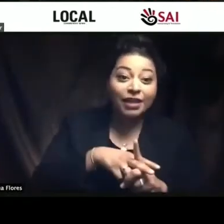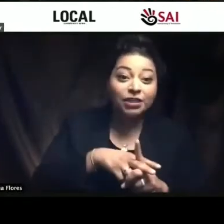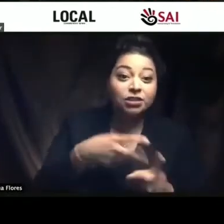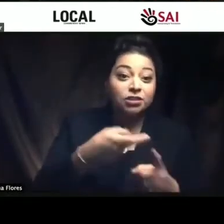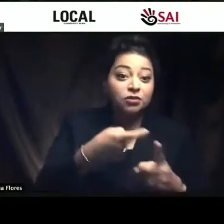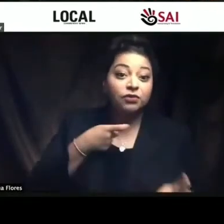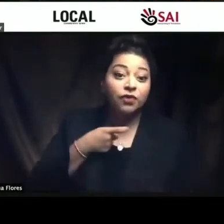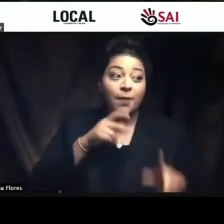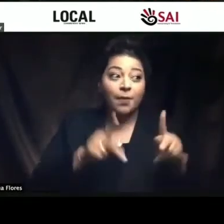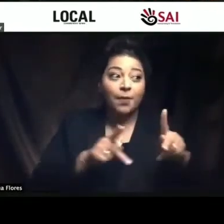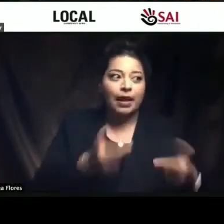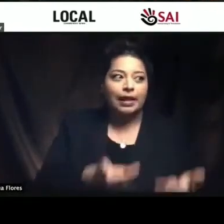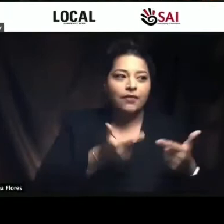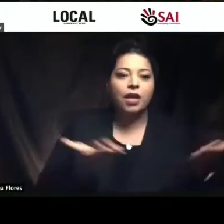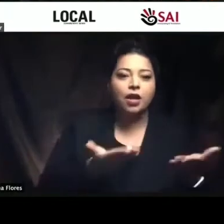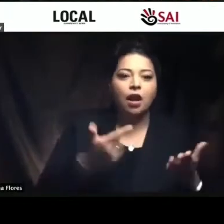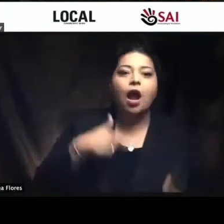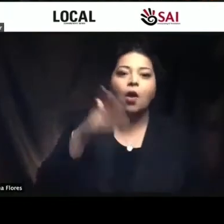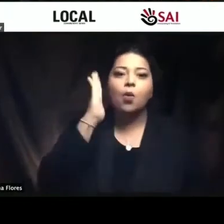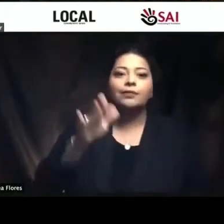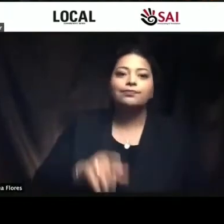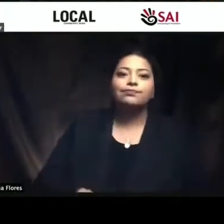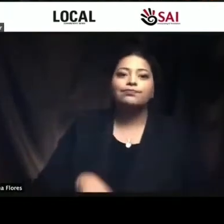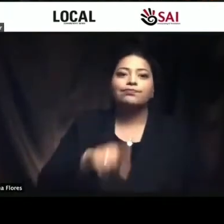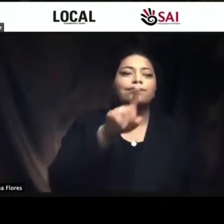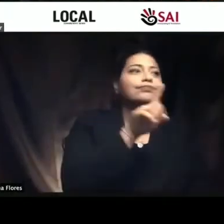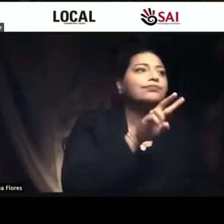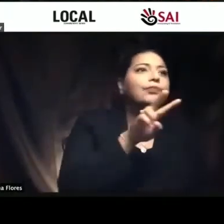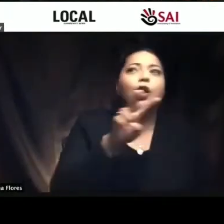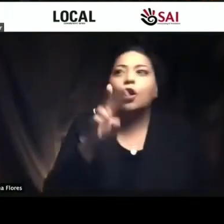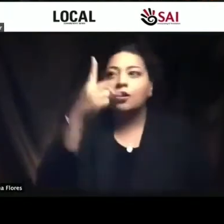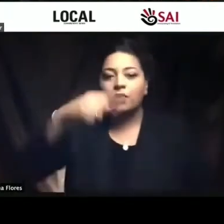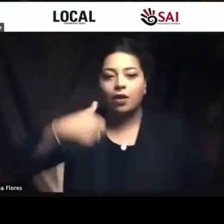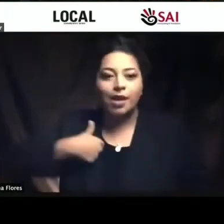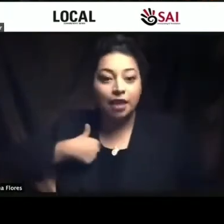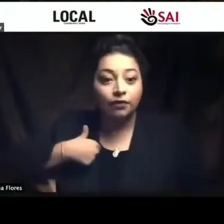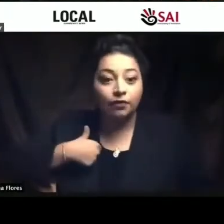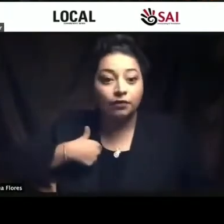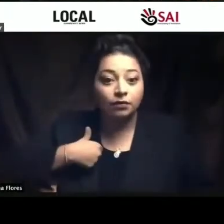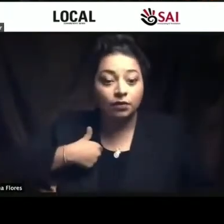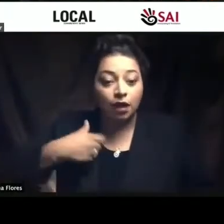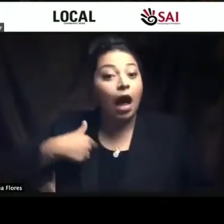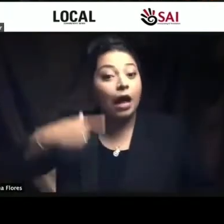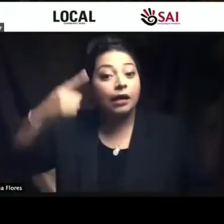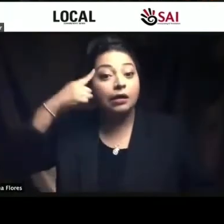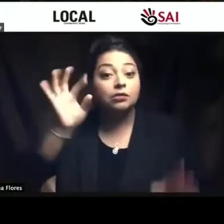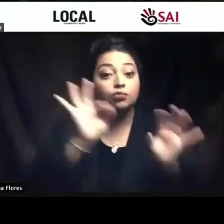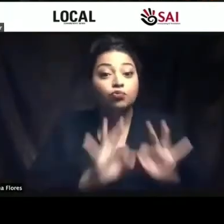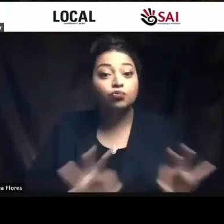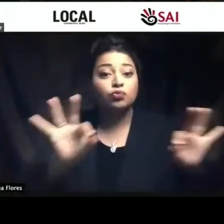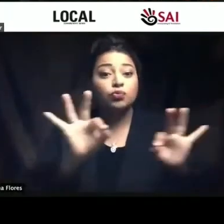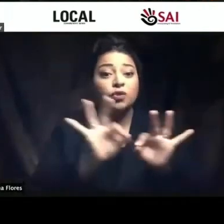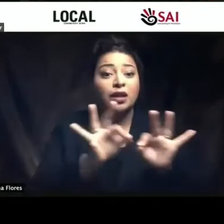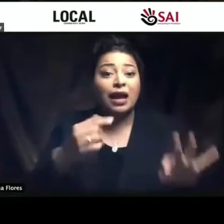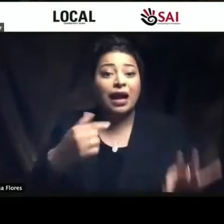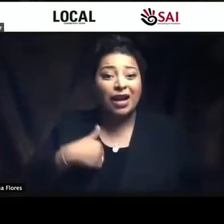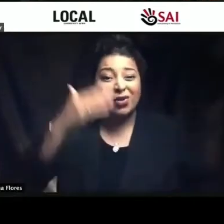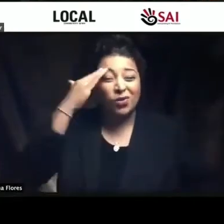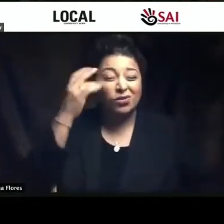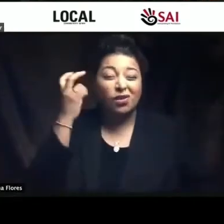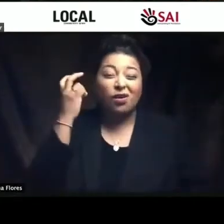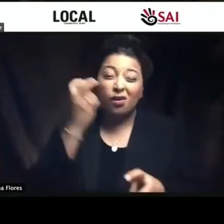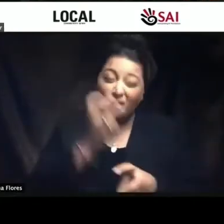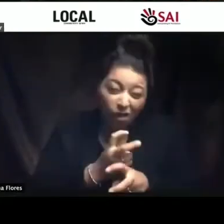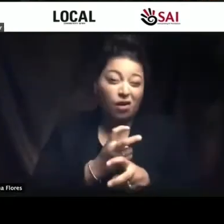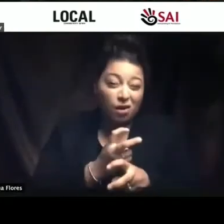from residents, I will go out and look for them myself. I think it's extremely important. I know the difficulty that I had